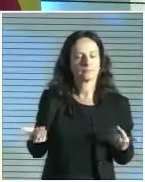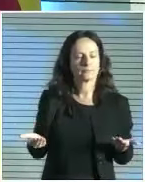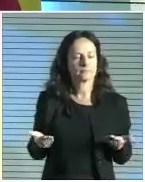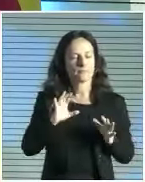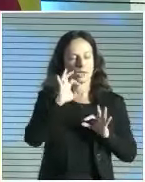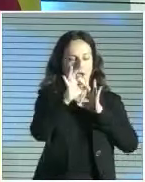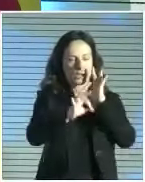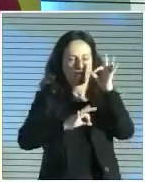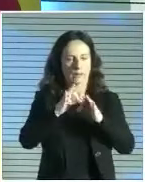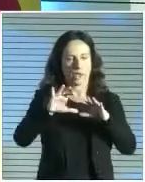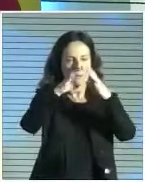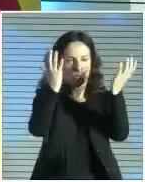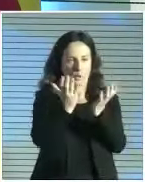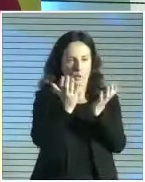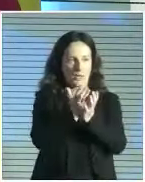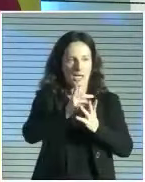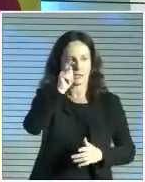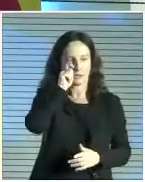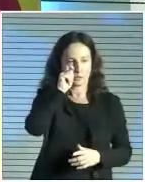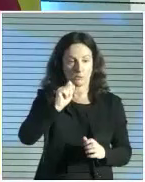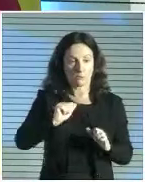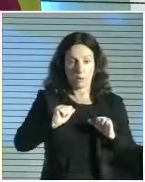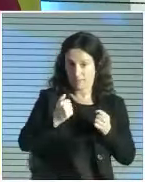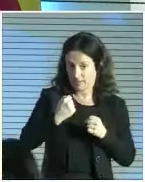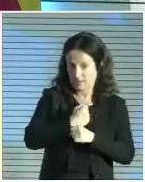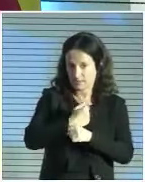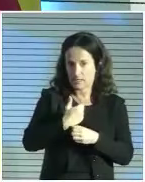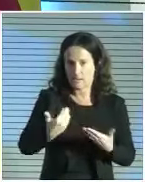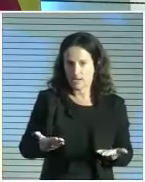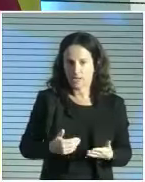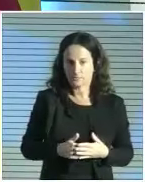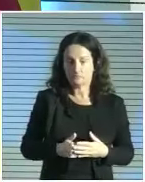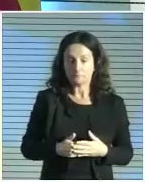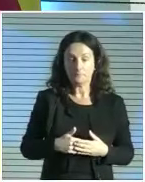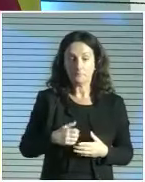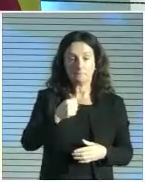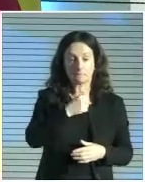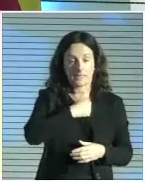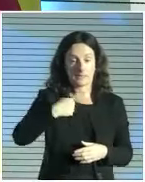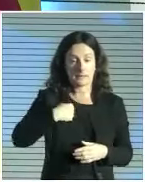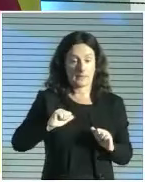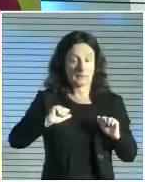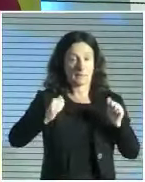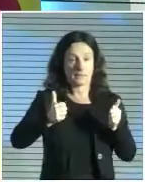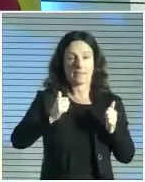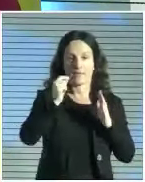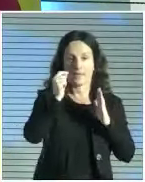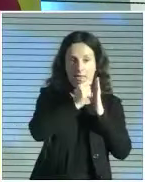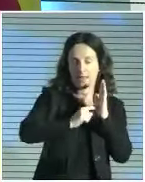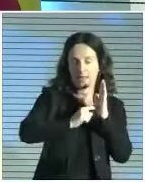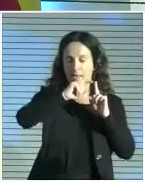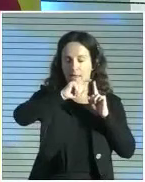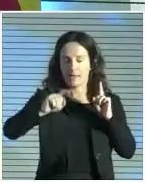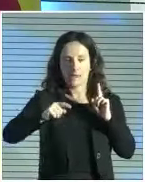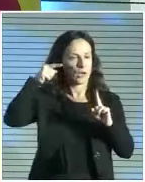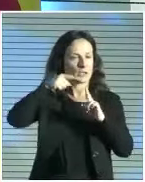in Canada. The indicators of sustainable tourism development were triggered back then by Canada in the